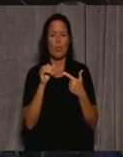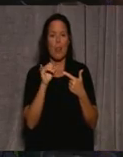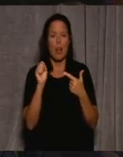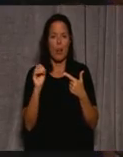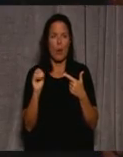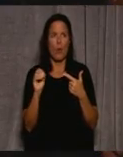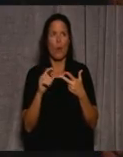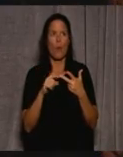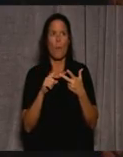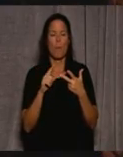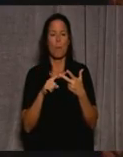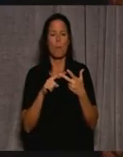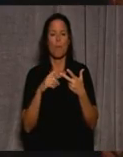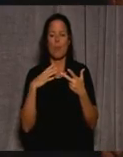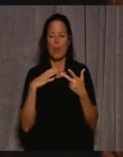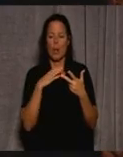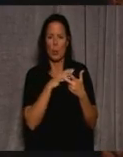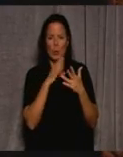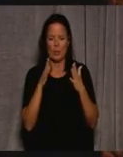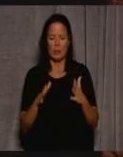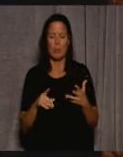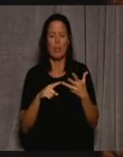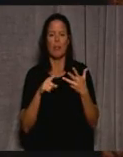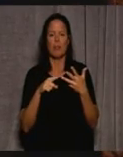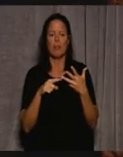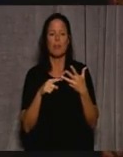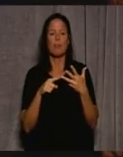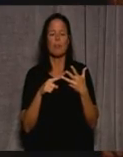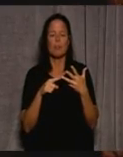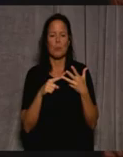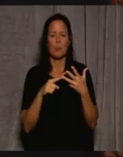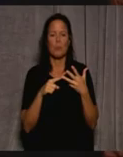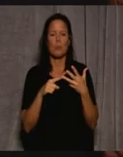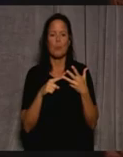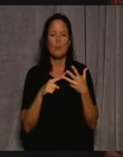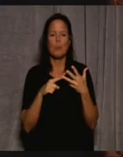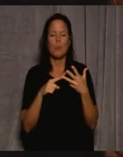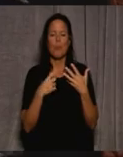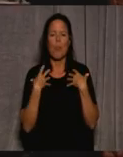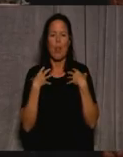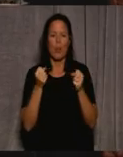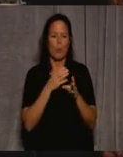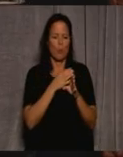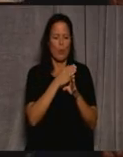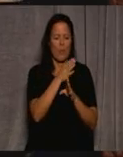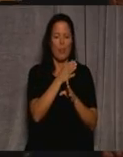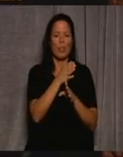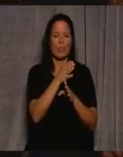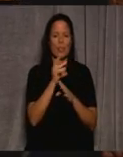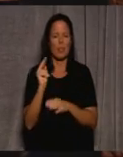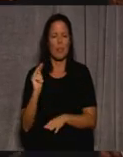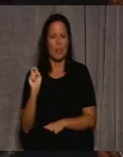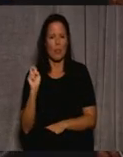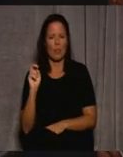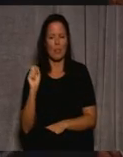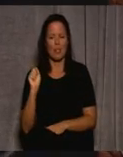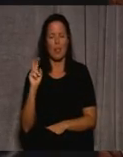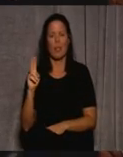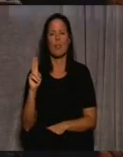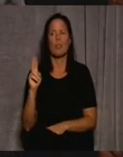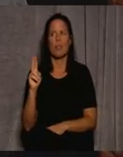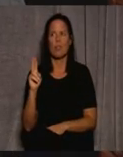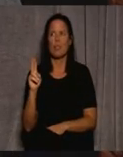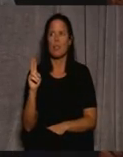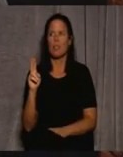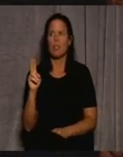Rogers, Congressman Diaz-Balart. The Health Professions Division of Nova Southeastern University is